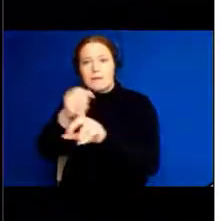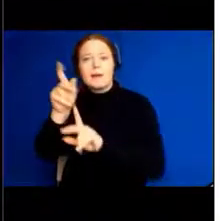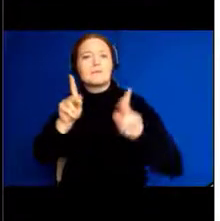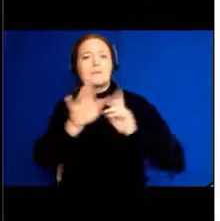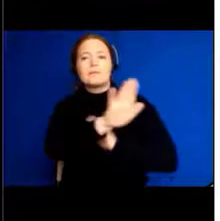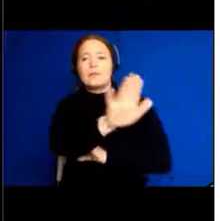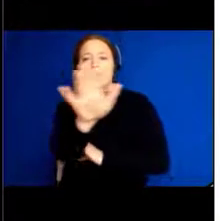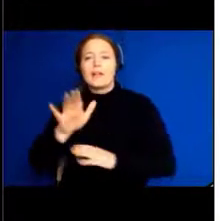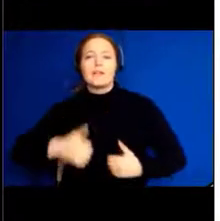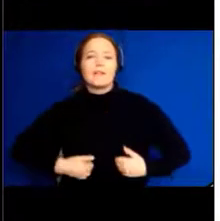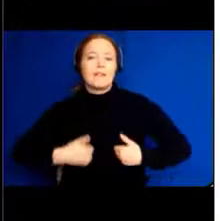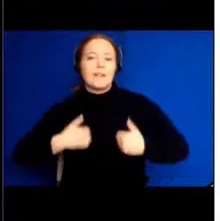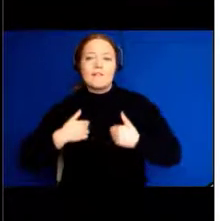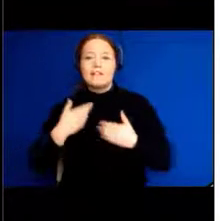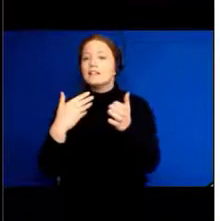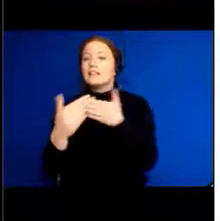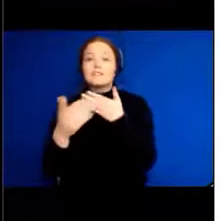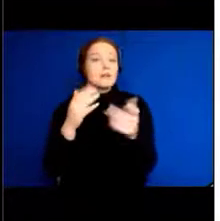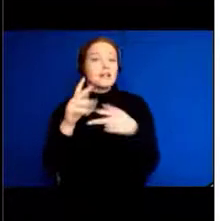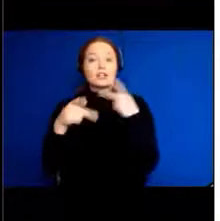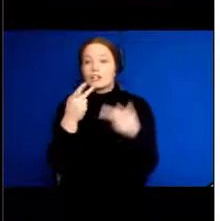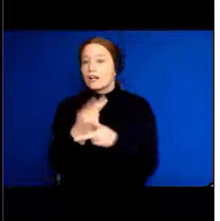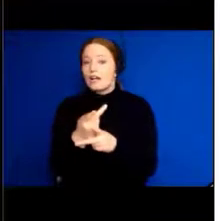masks, whether it's painting,